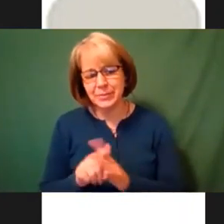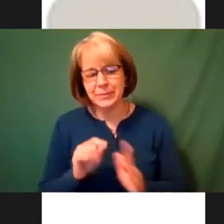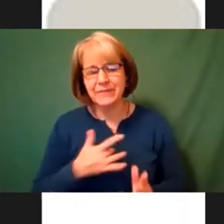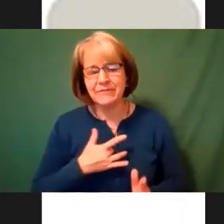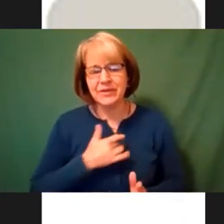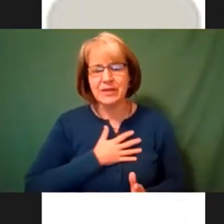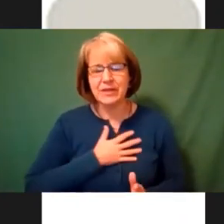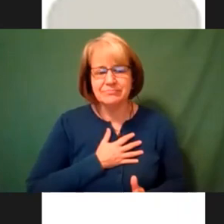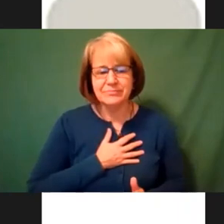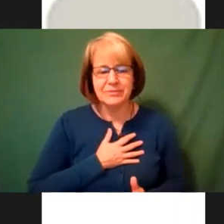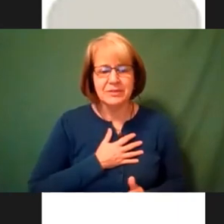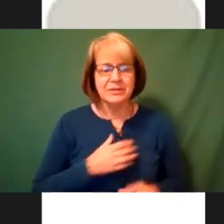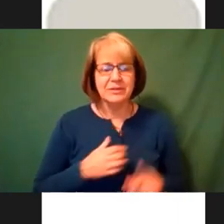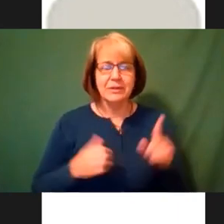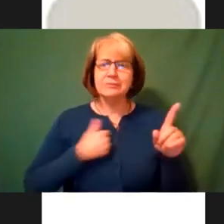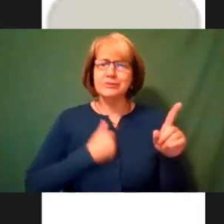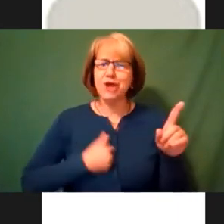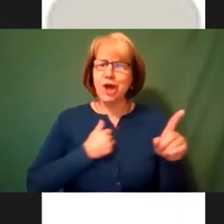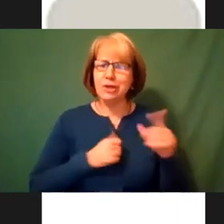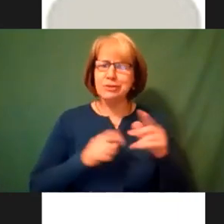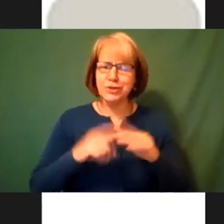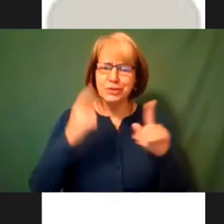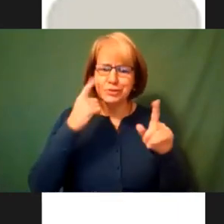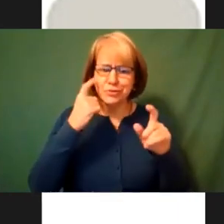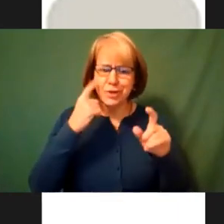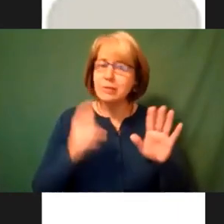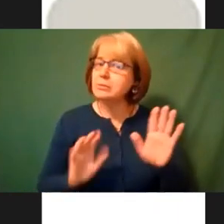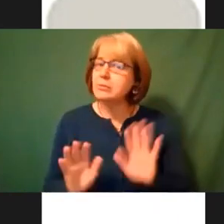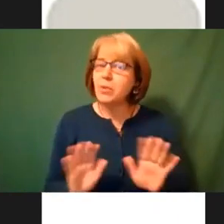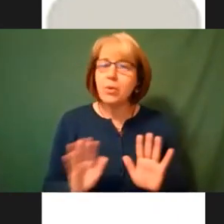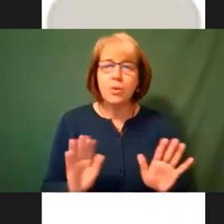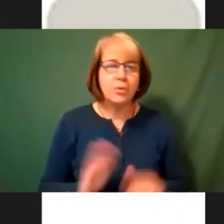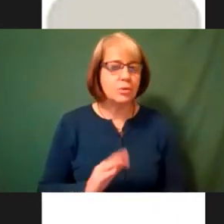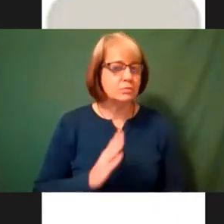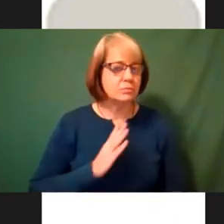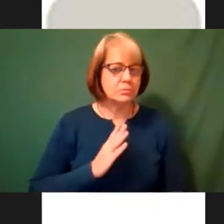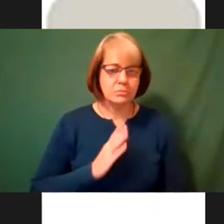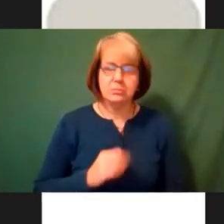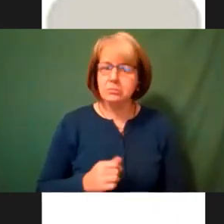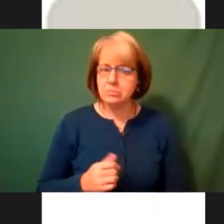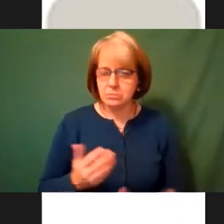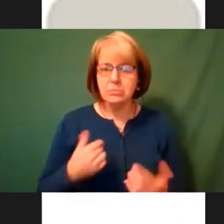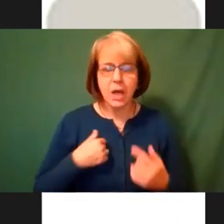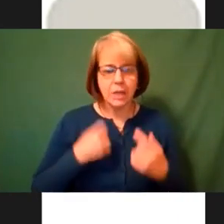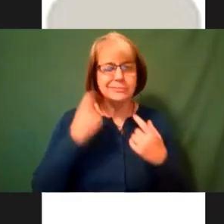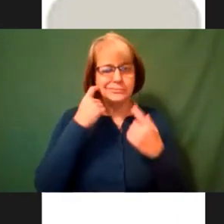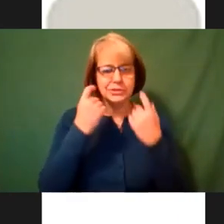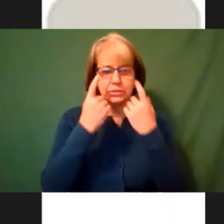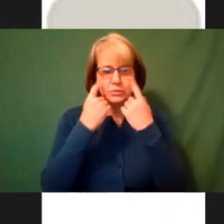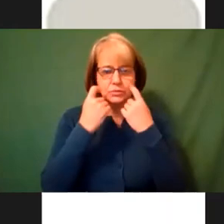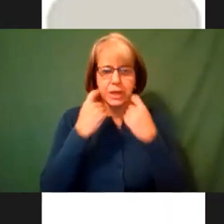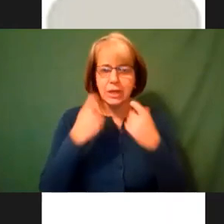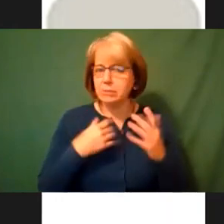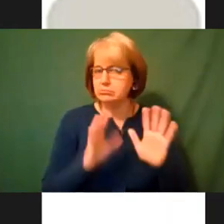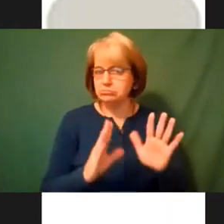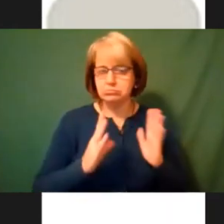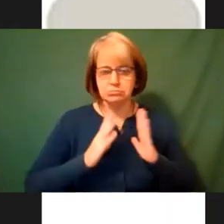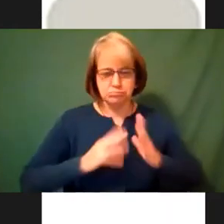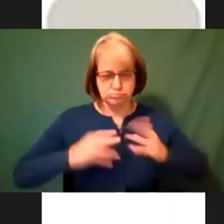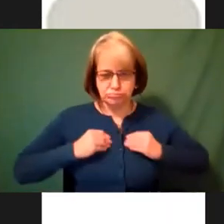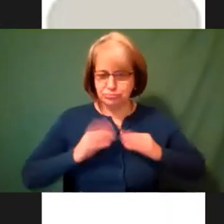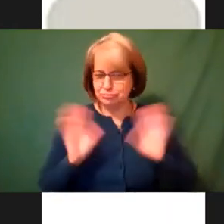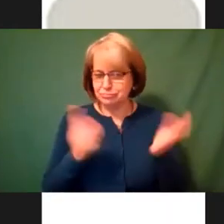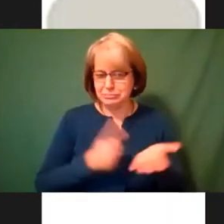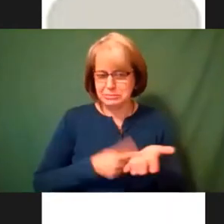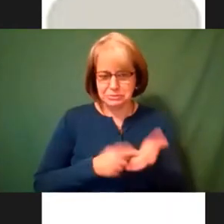but sorry. No. Actually definitely cried during your talk. So let's not even get into it. But the